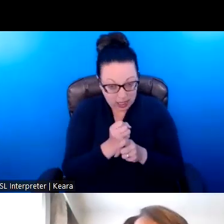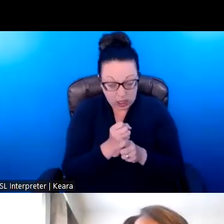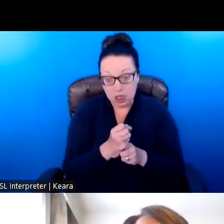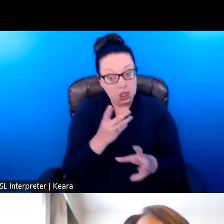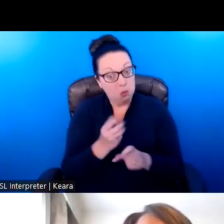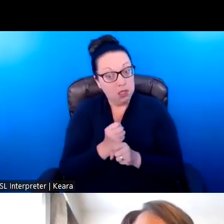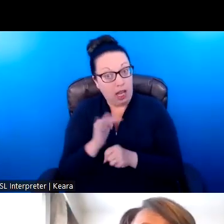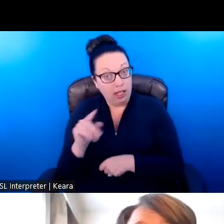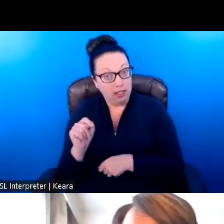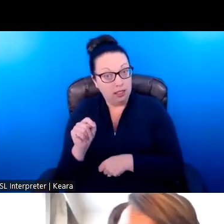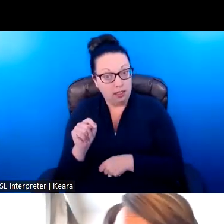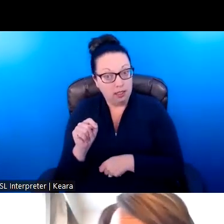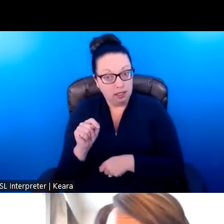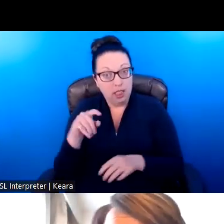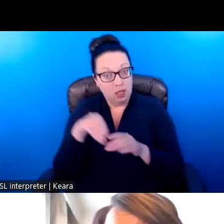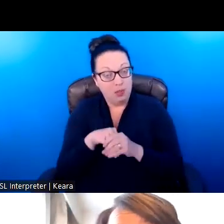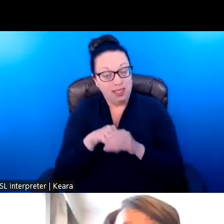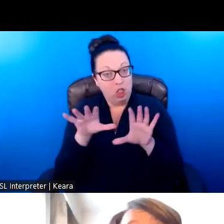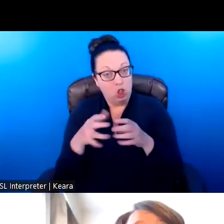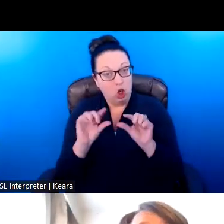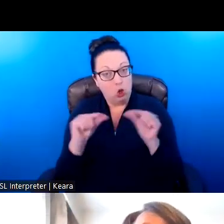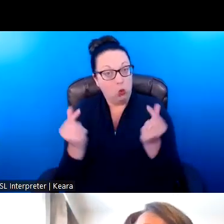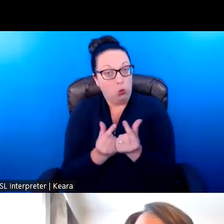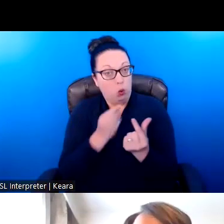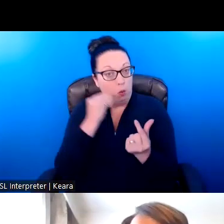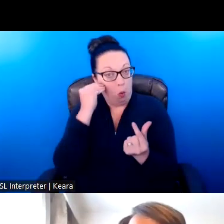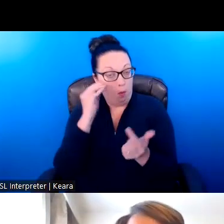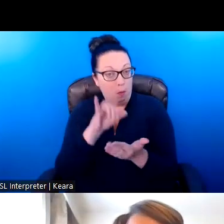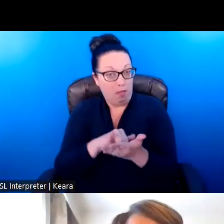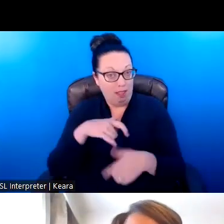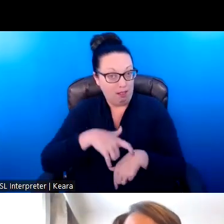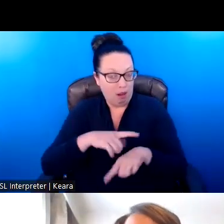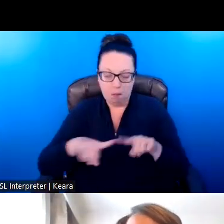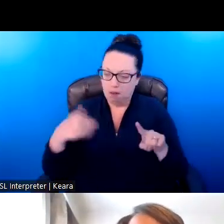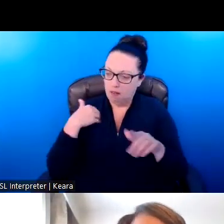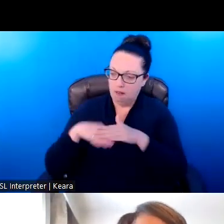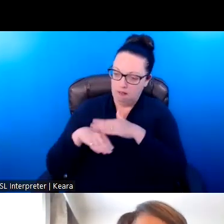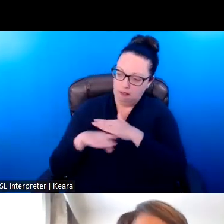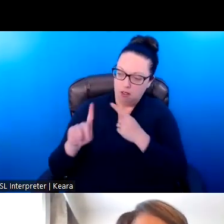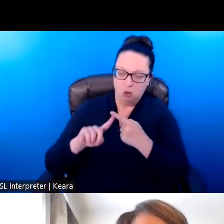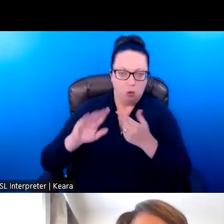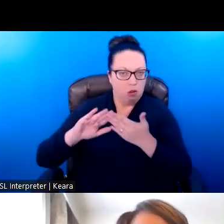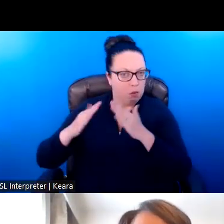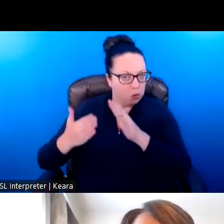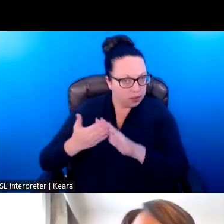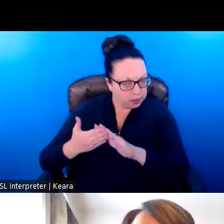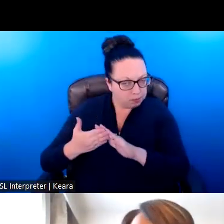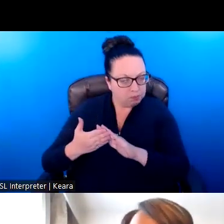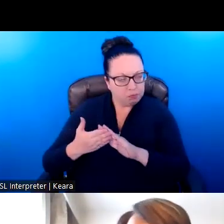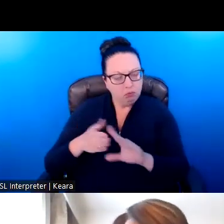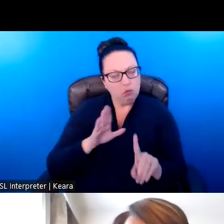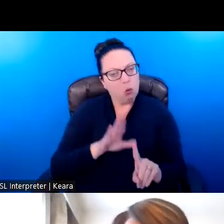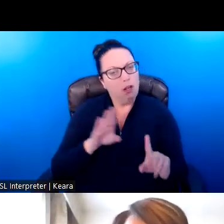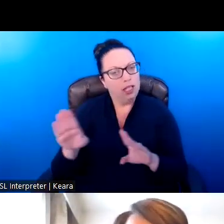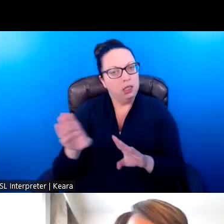it, and he was in a group home at that, but he had access to the community when his behavior